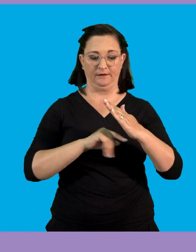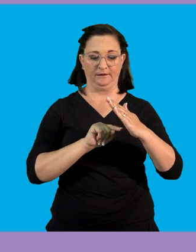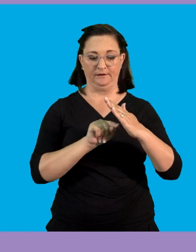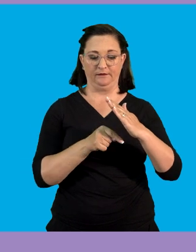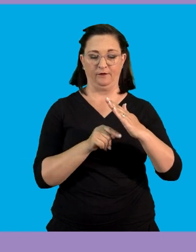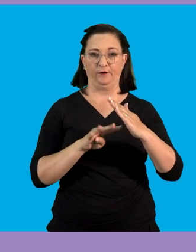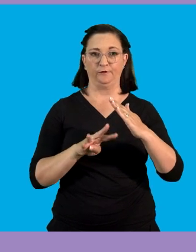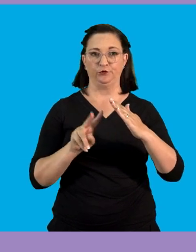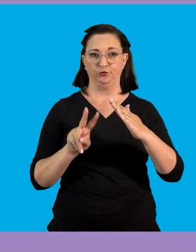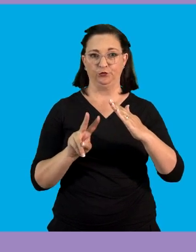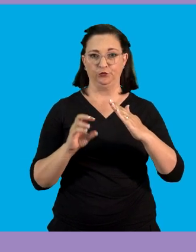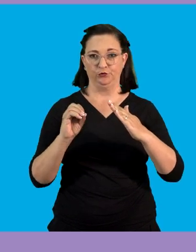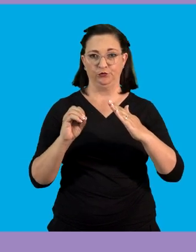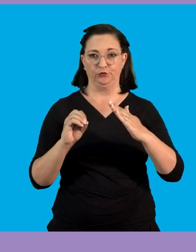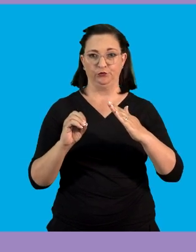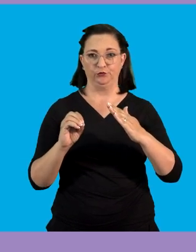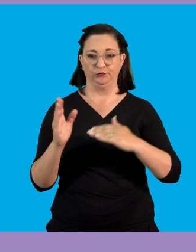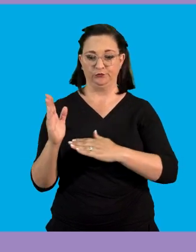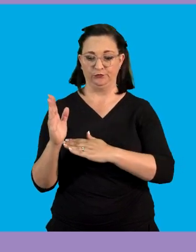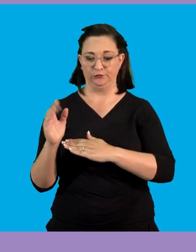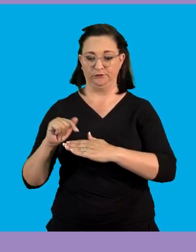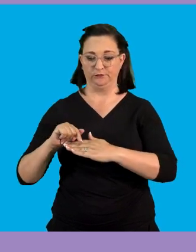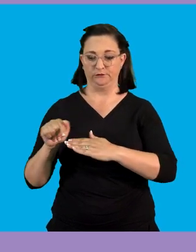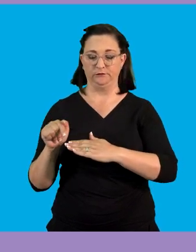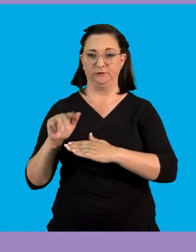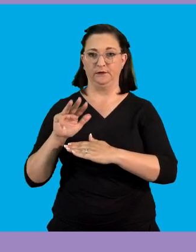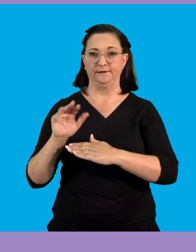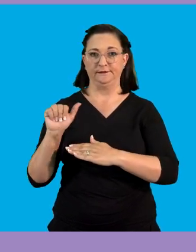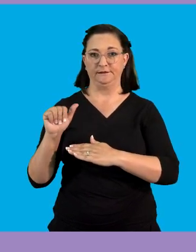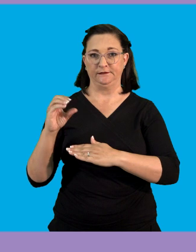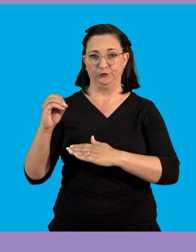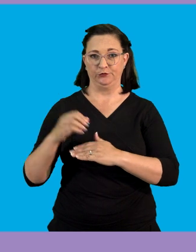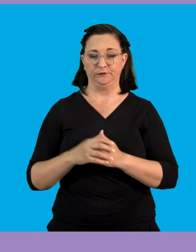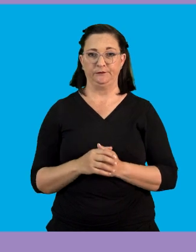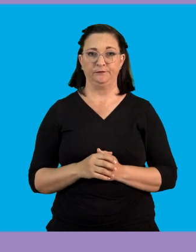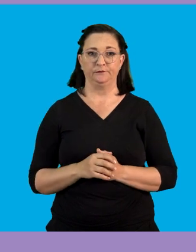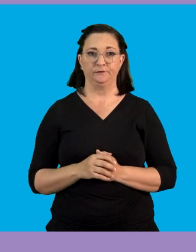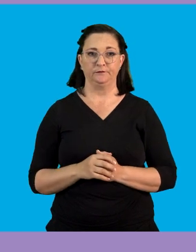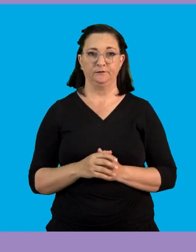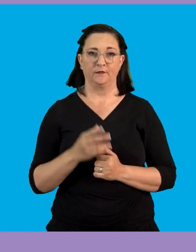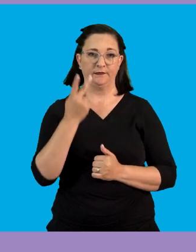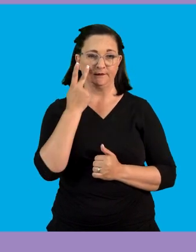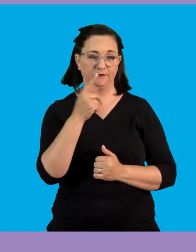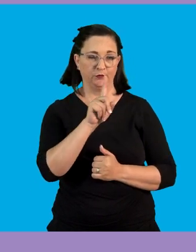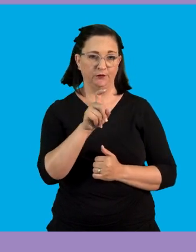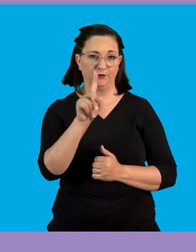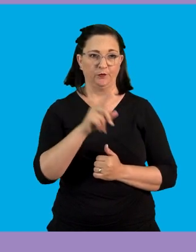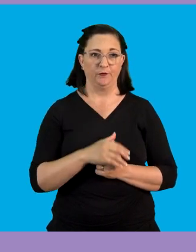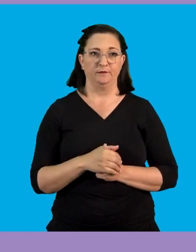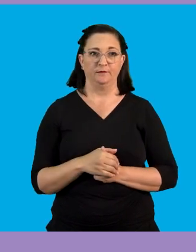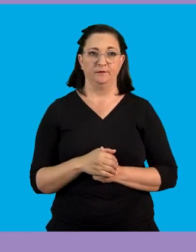angle there equals to 42 degrees, and angle C equals to 96 degrees. And let's look at the